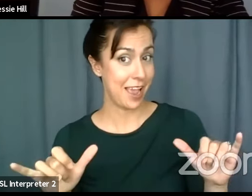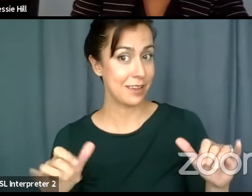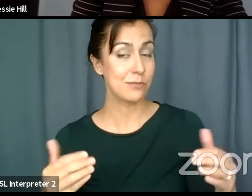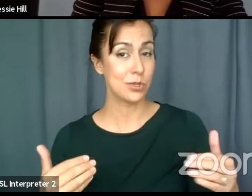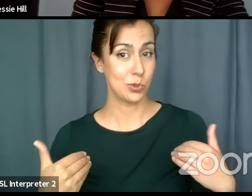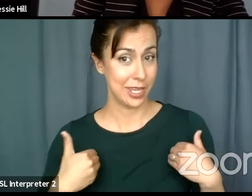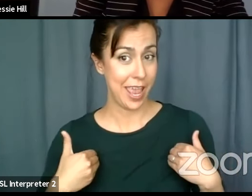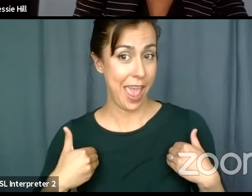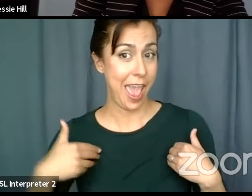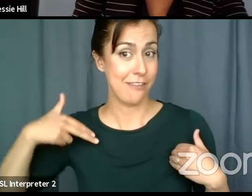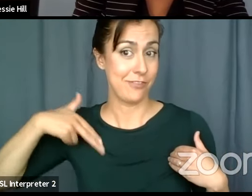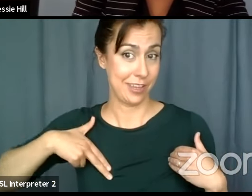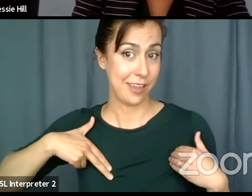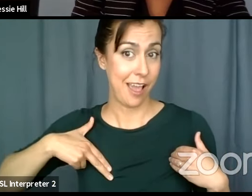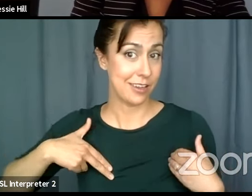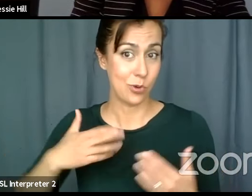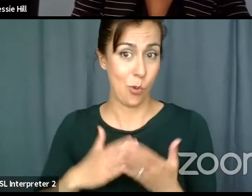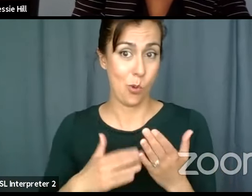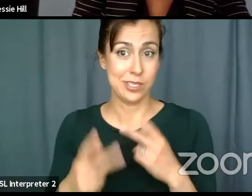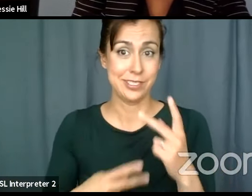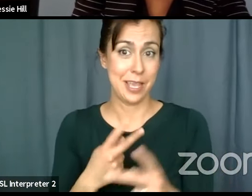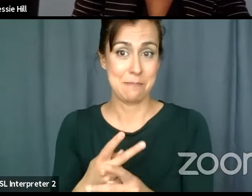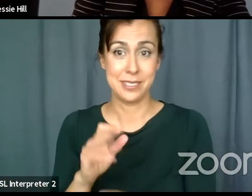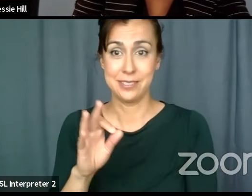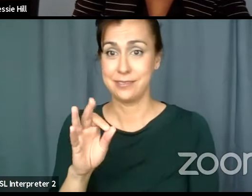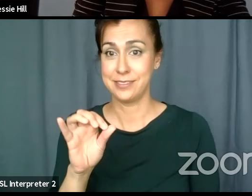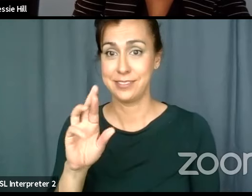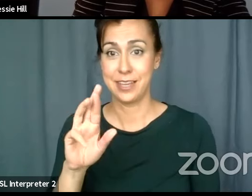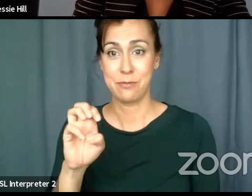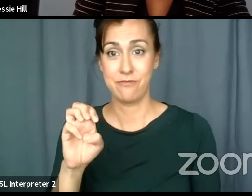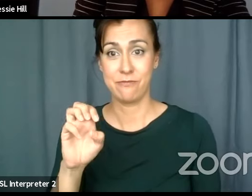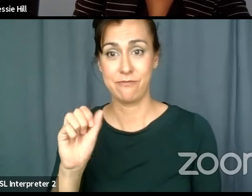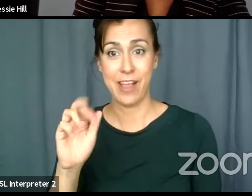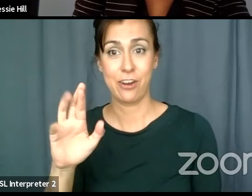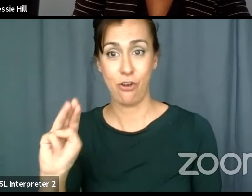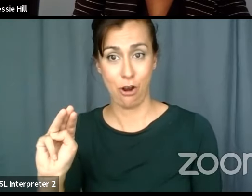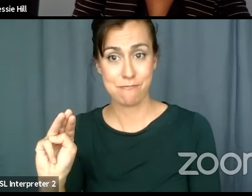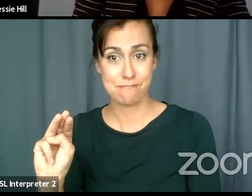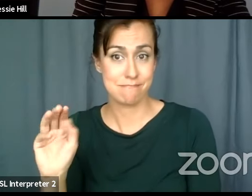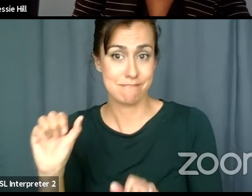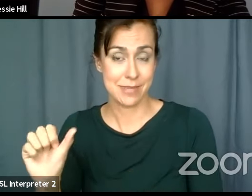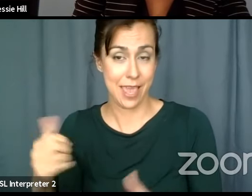possessing a gun or some other type of firearm. Right, and